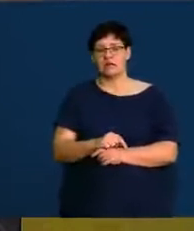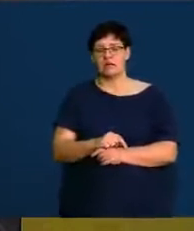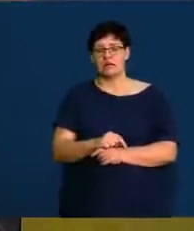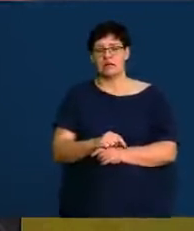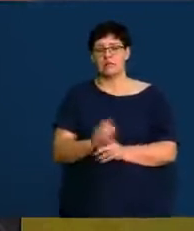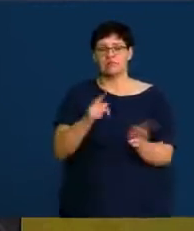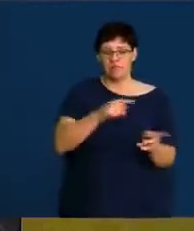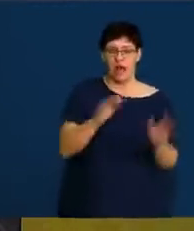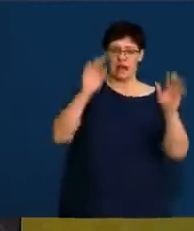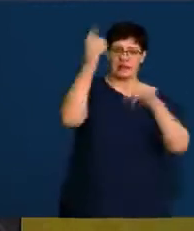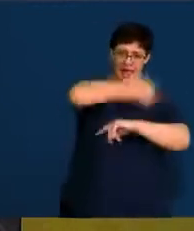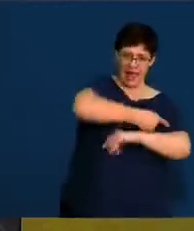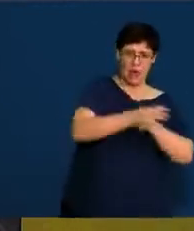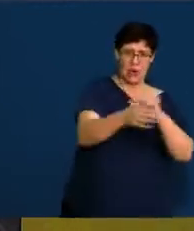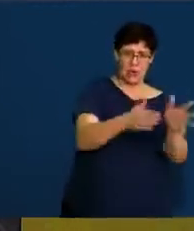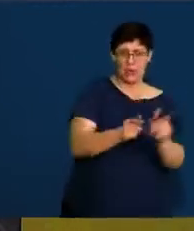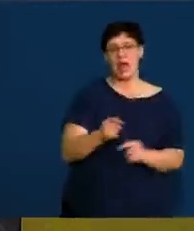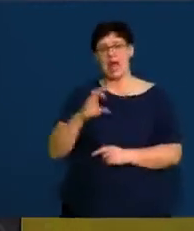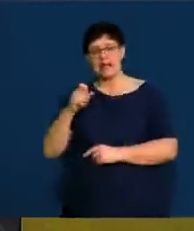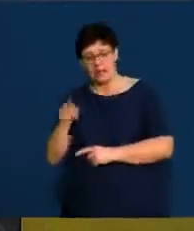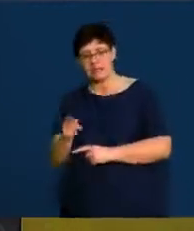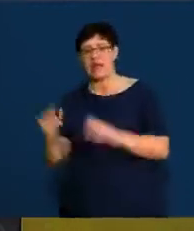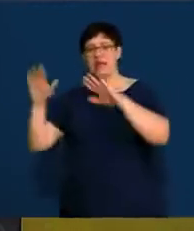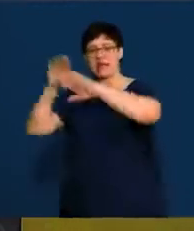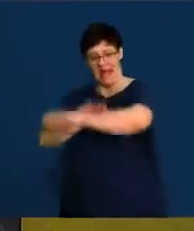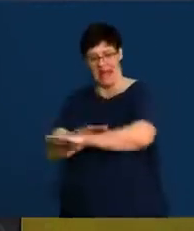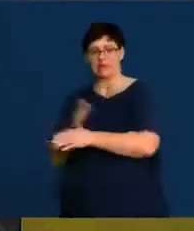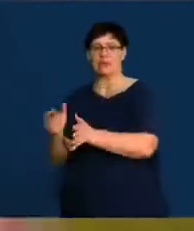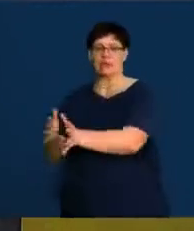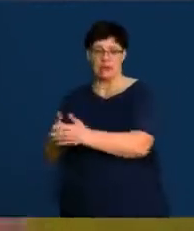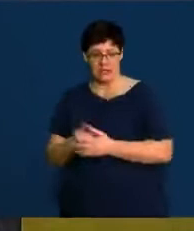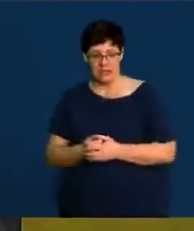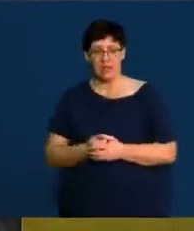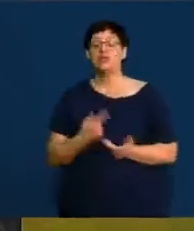Katabatic, night winds. So, read the question. This would